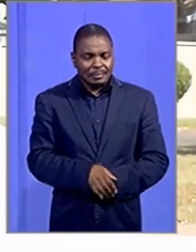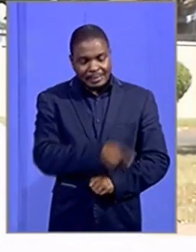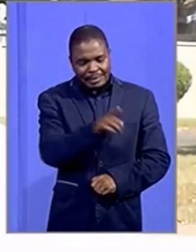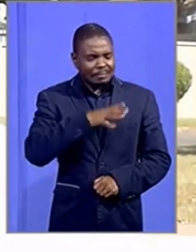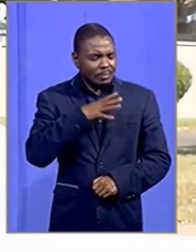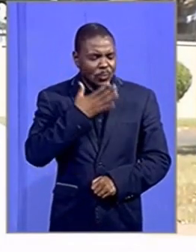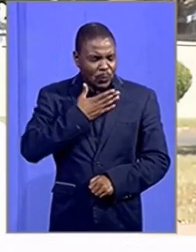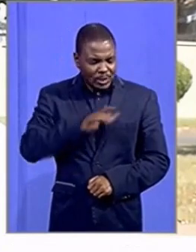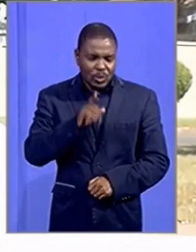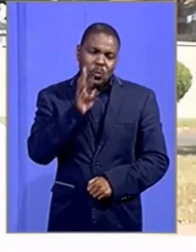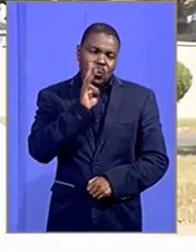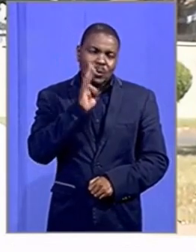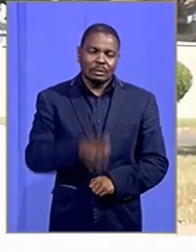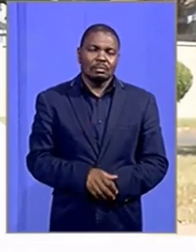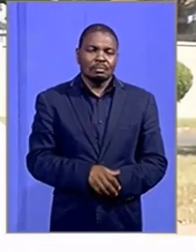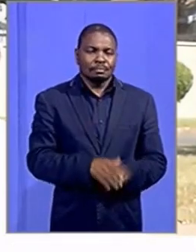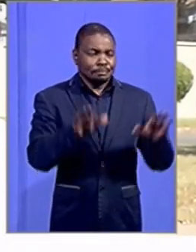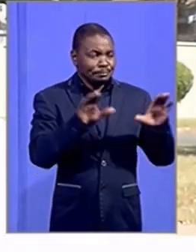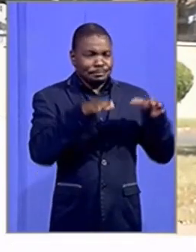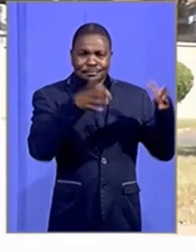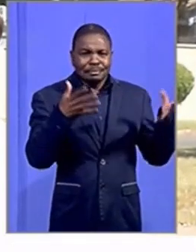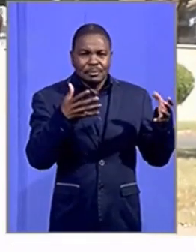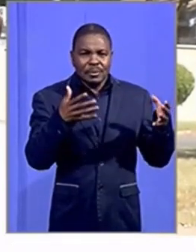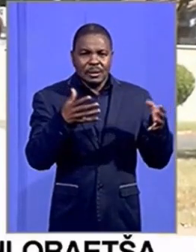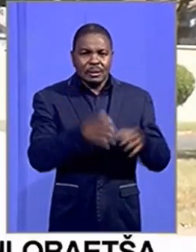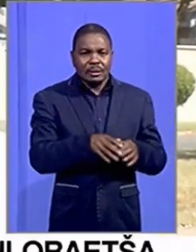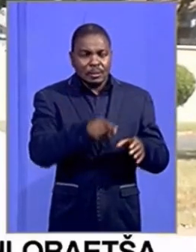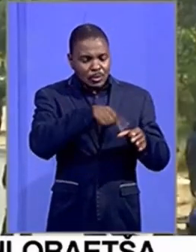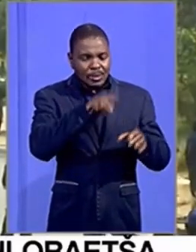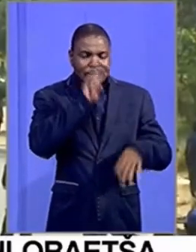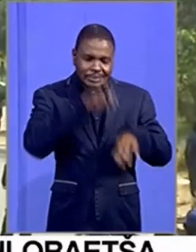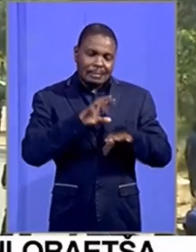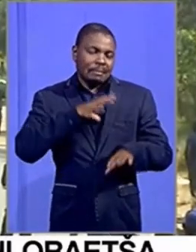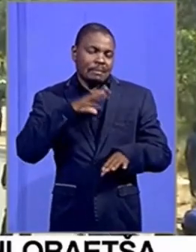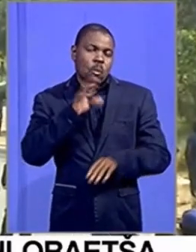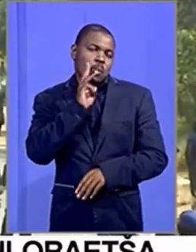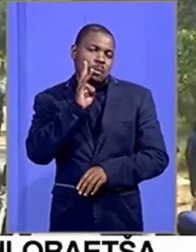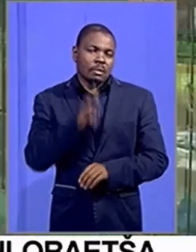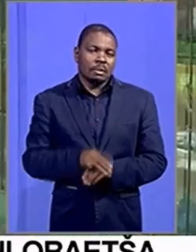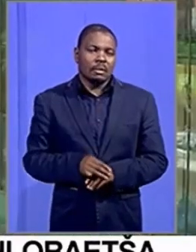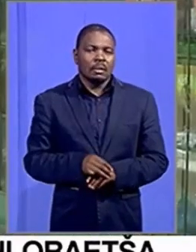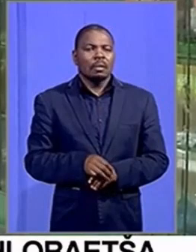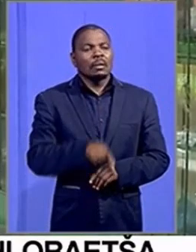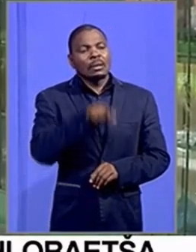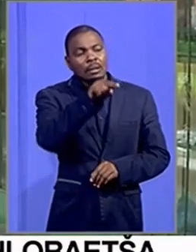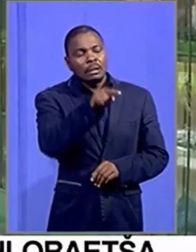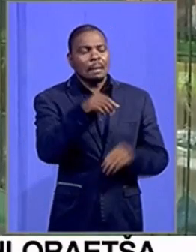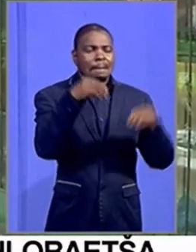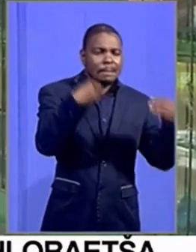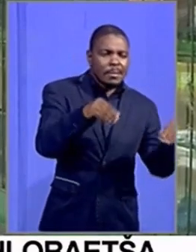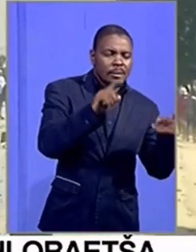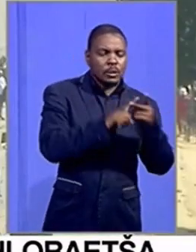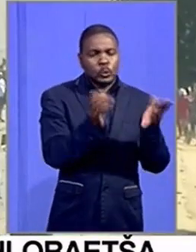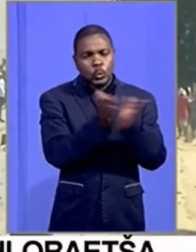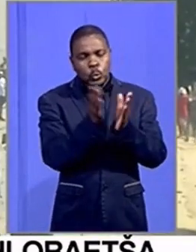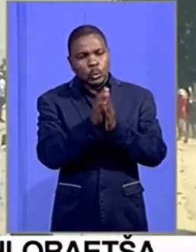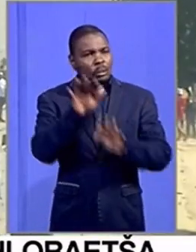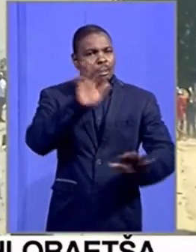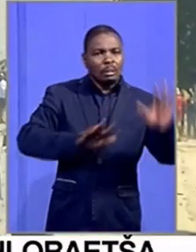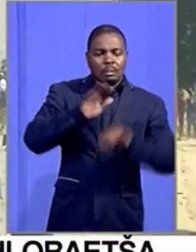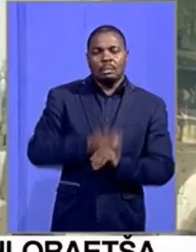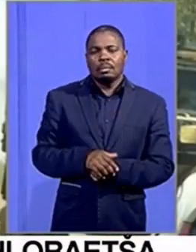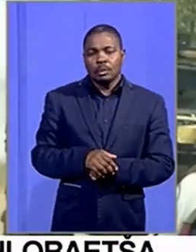They're grouped, wherever grouped, seeking to get water. Dikgwebo le dikolo di ile tša šitišwa. Kids are not